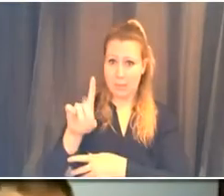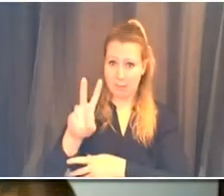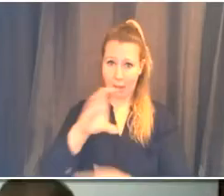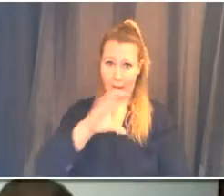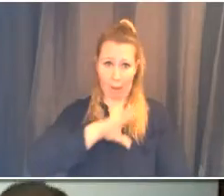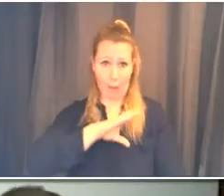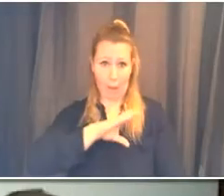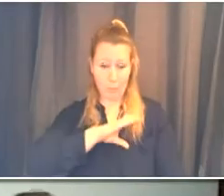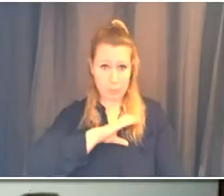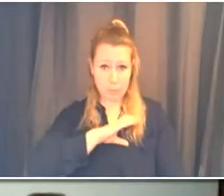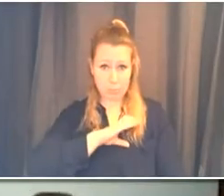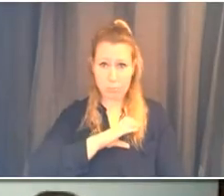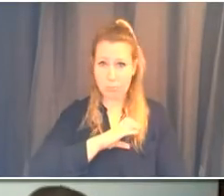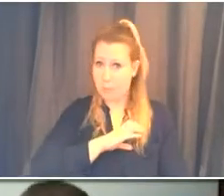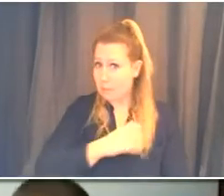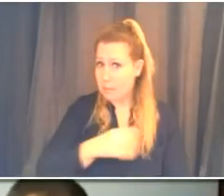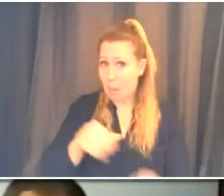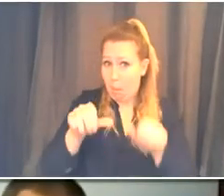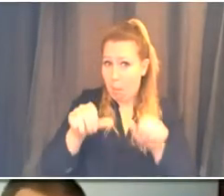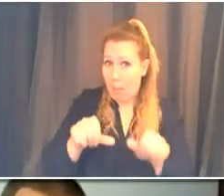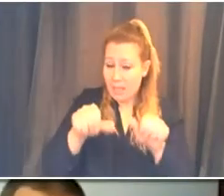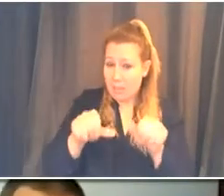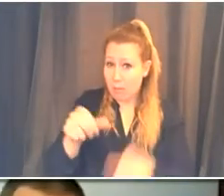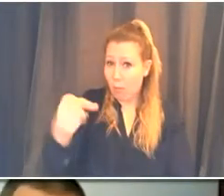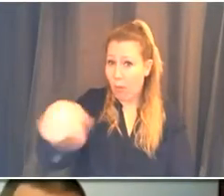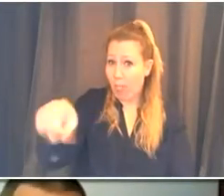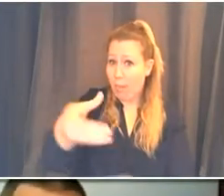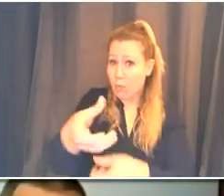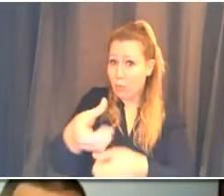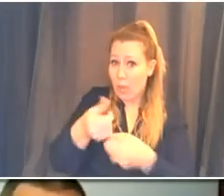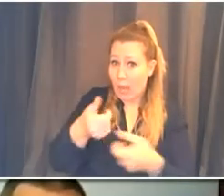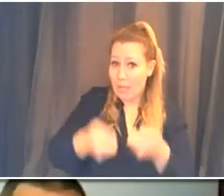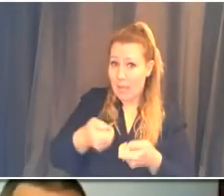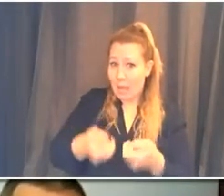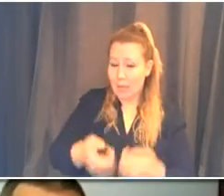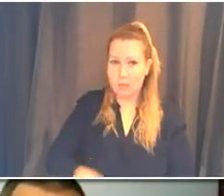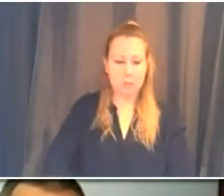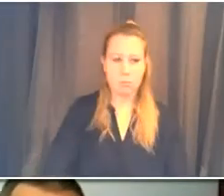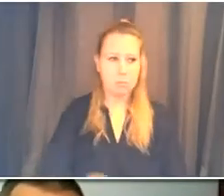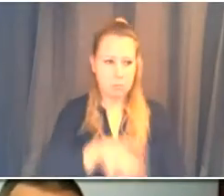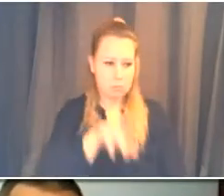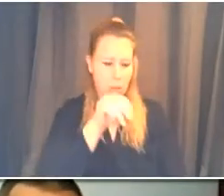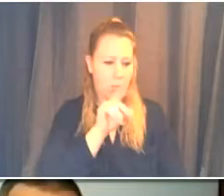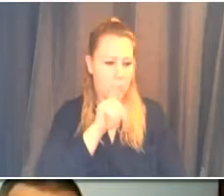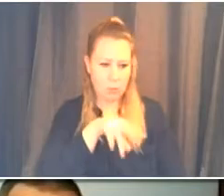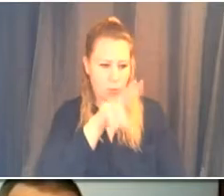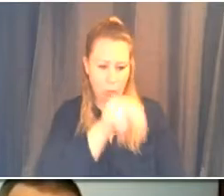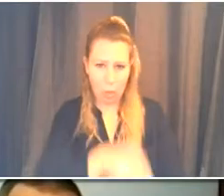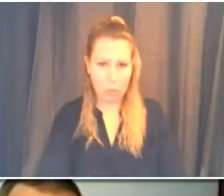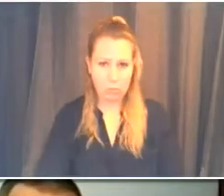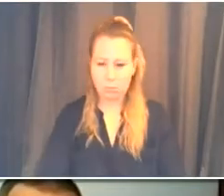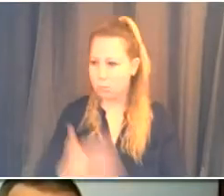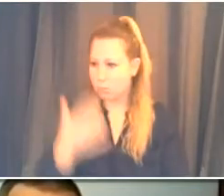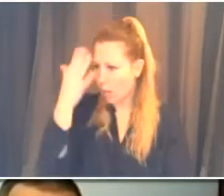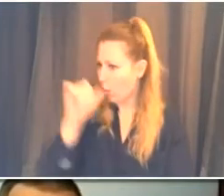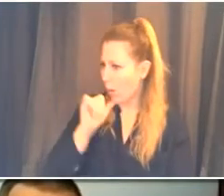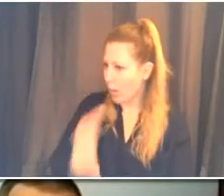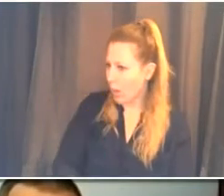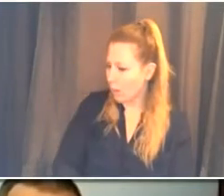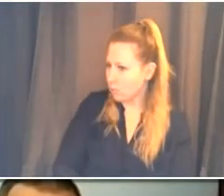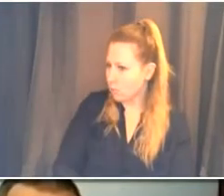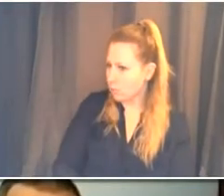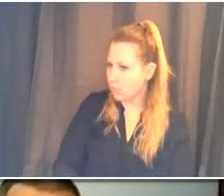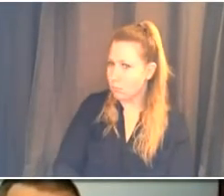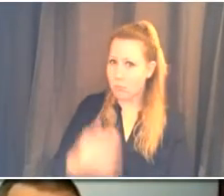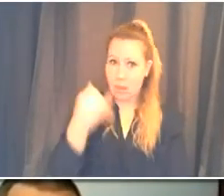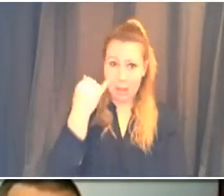text officer Jones he's working at 8 to4 officer Jones takes off today who's going to pick up that text where's that text gonna